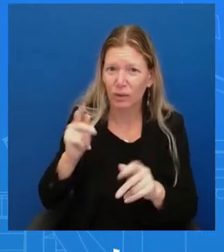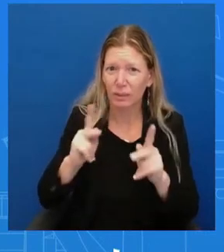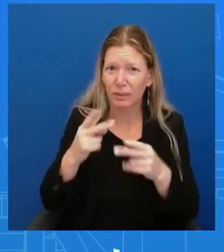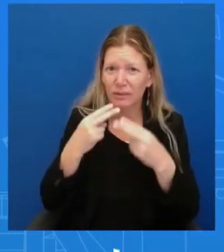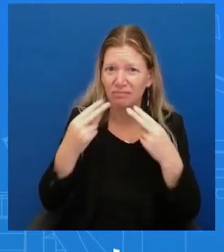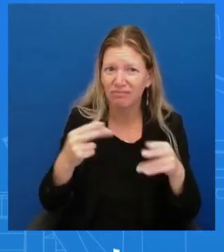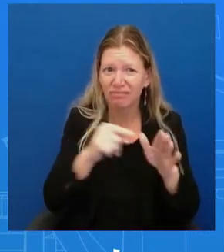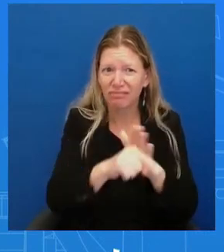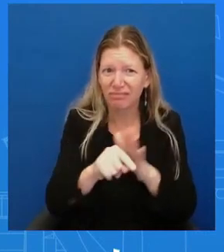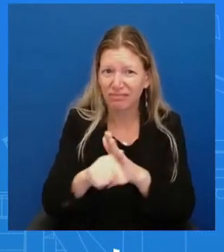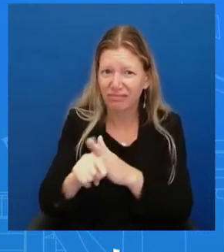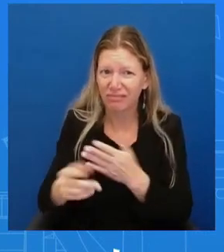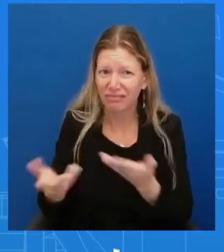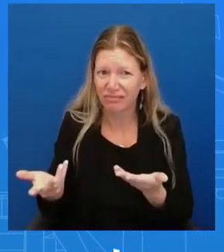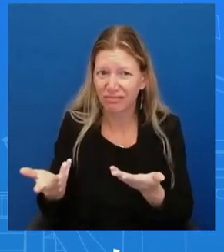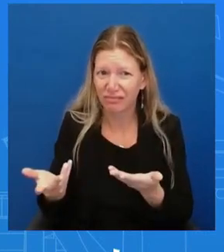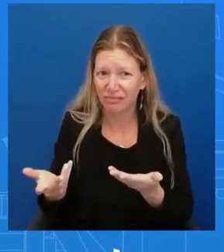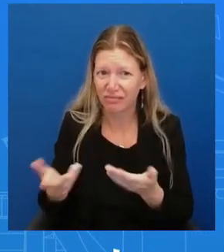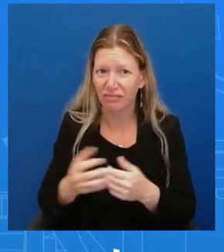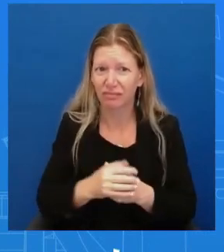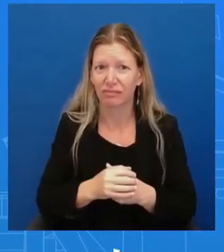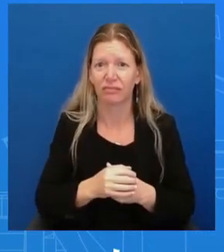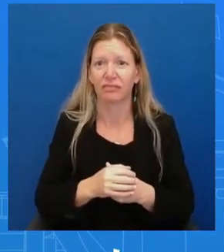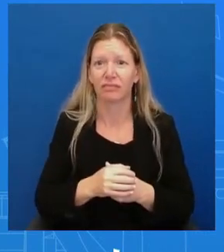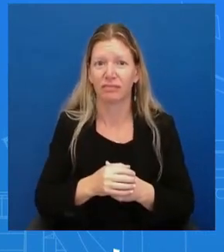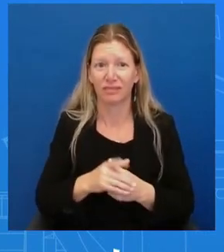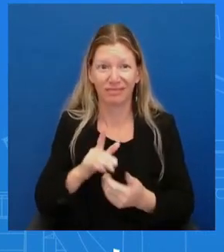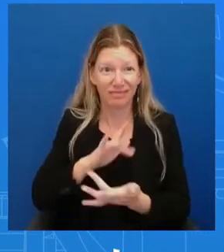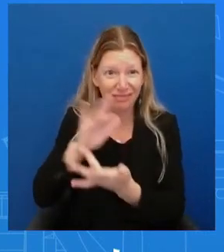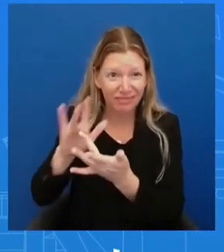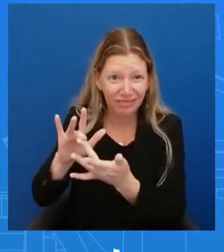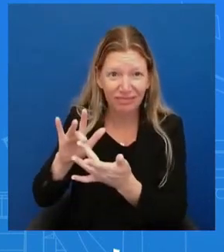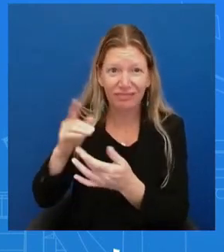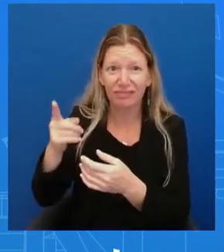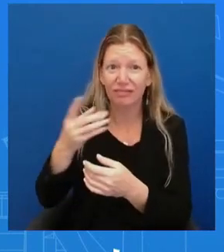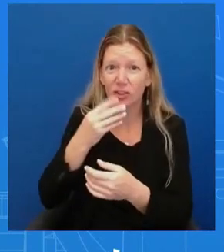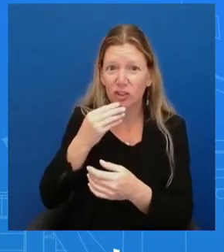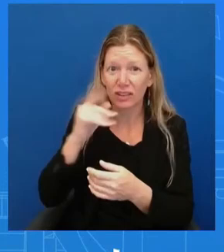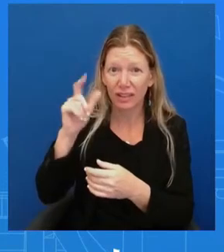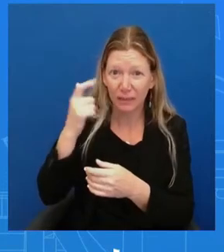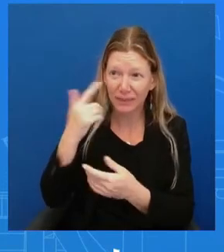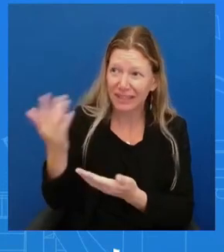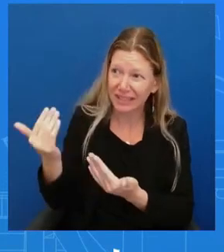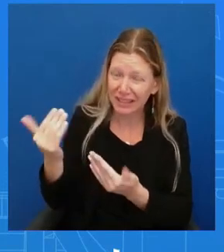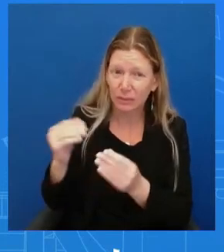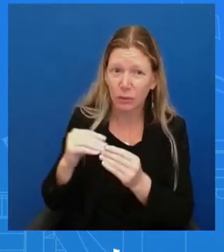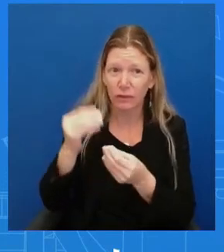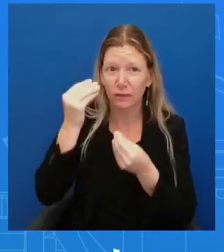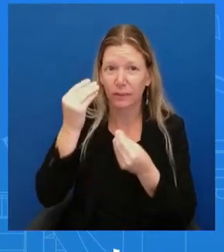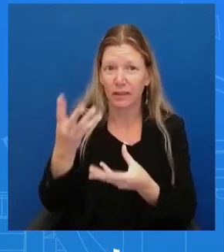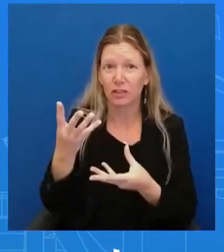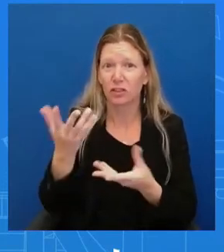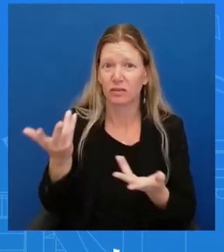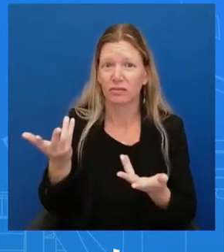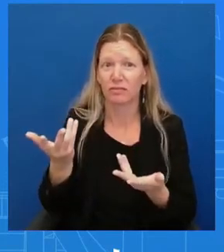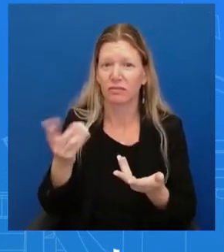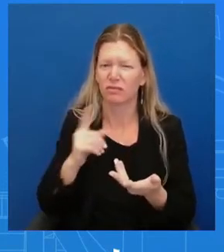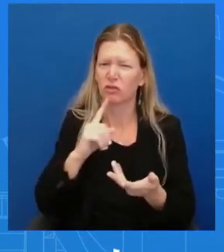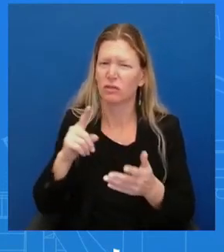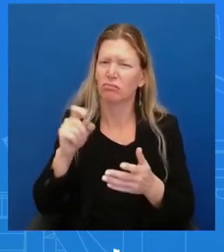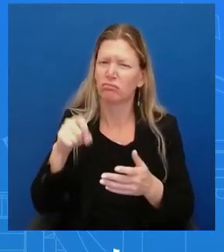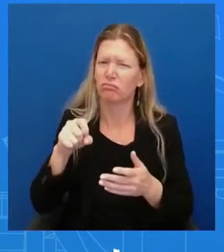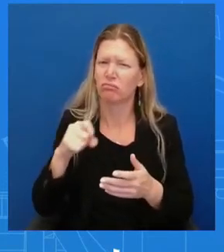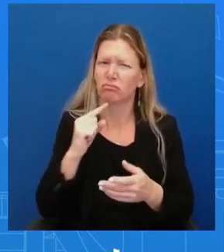get more information on that. And if that is indeed the case, it is deeply concerning. It is deeply concerning.